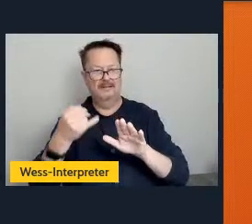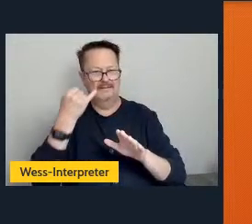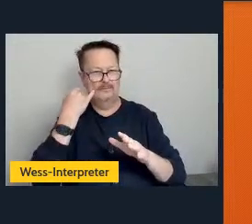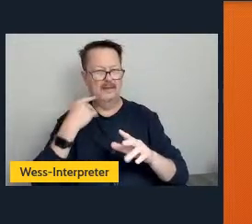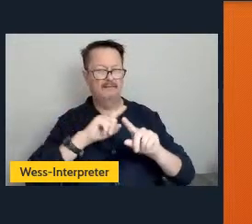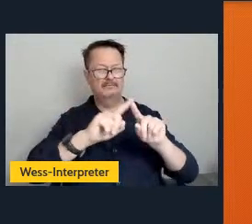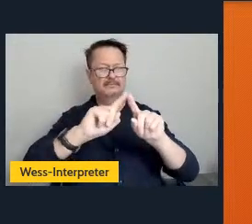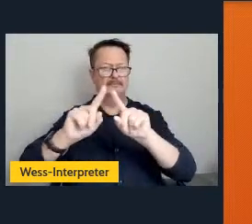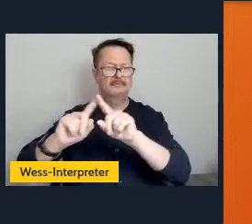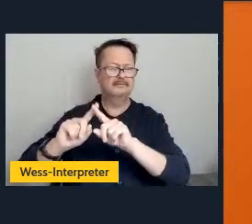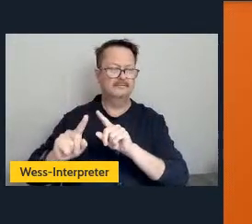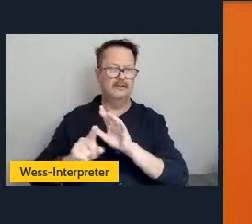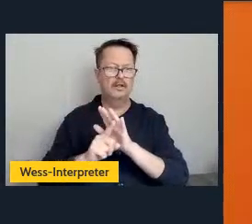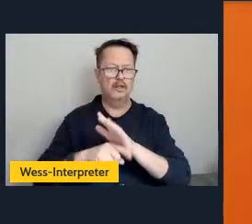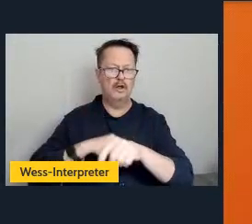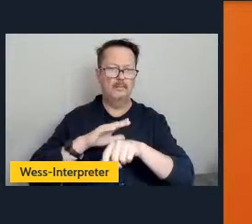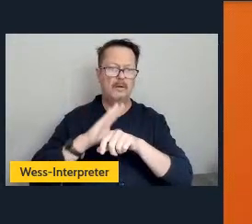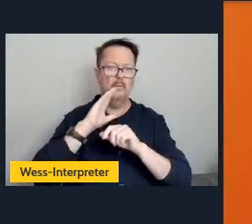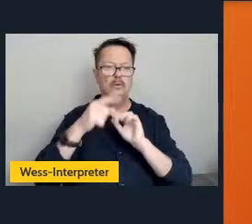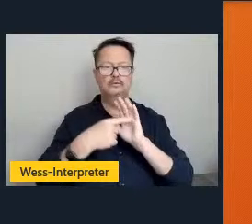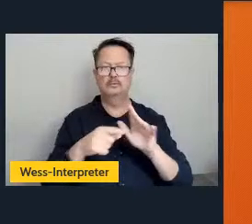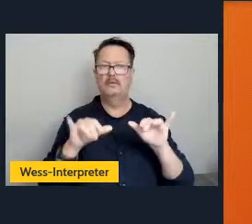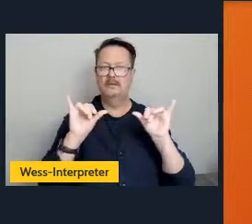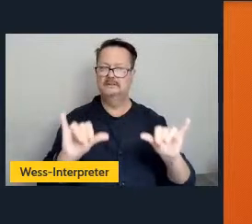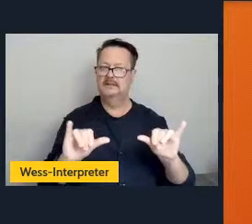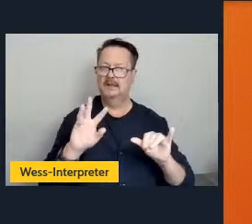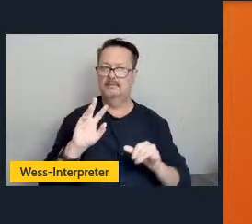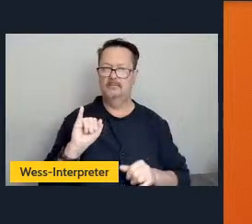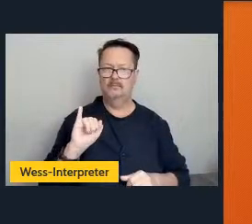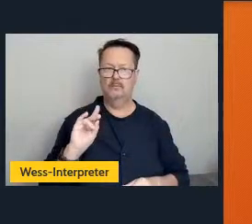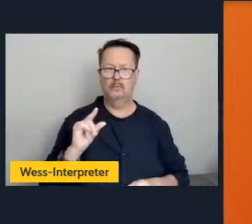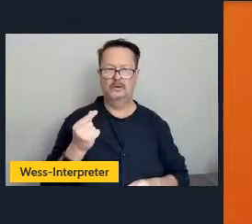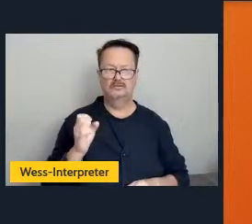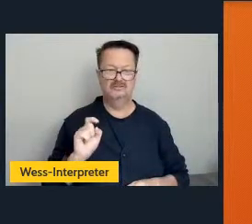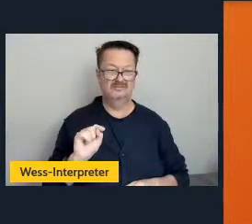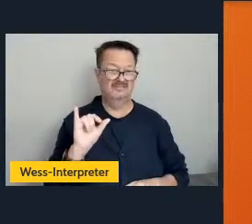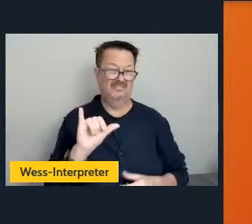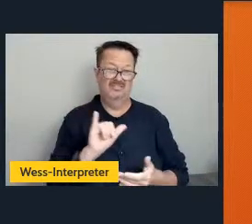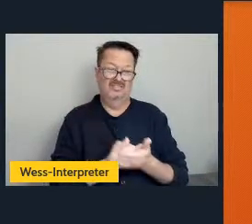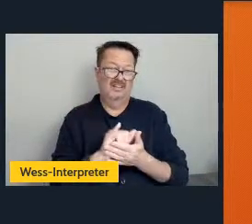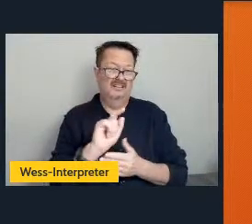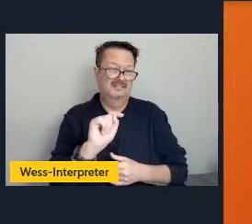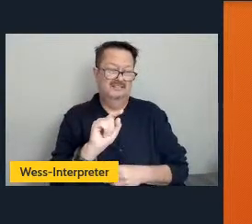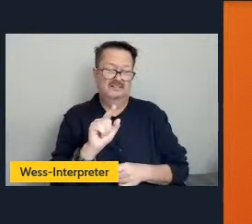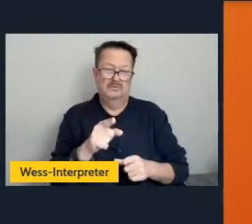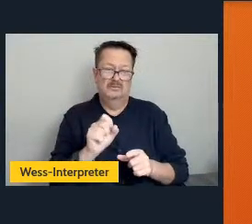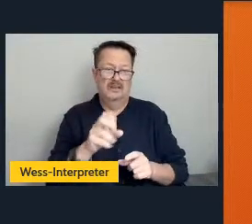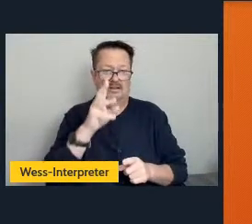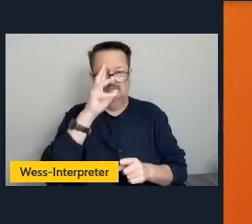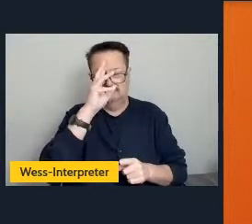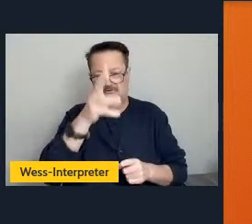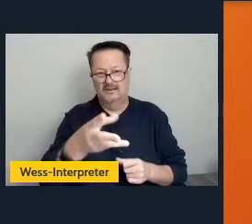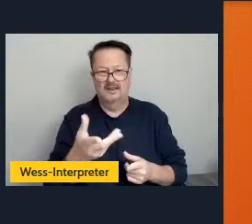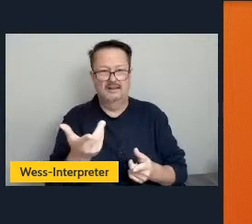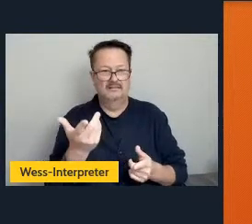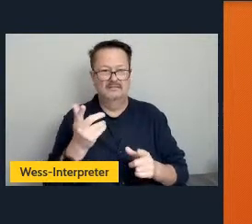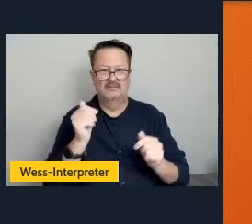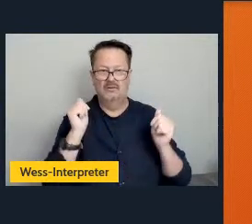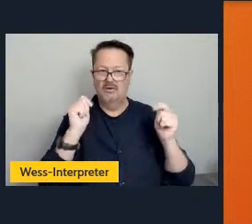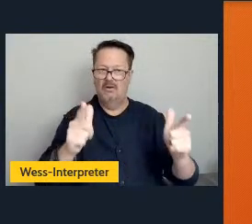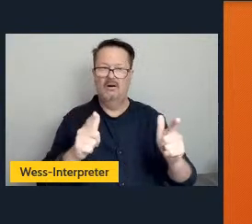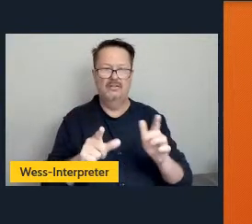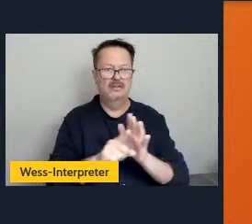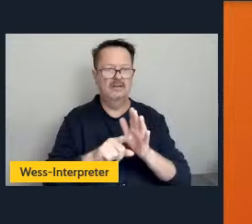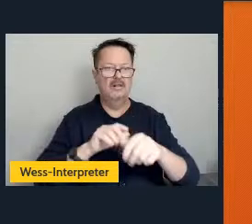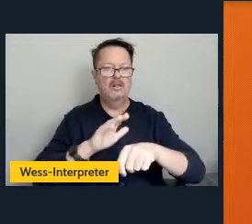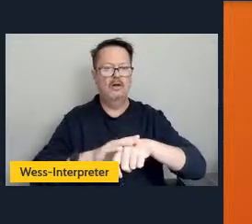ones, it will be shown in the same widget. Yeah, and that's it. So you can create all the alarms you need, and all